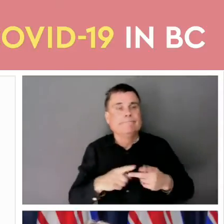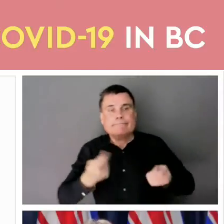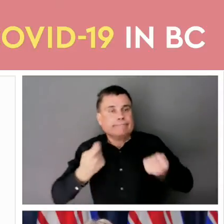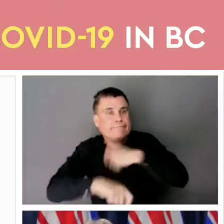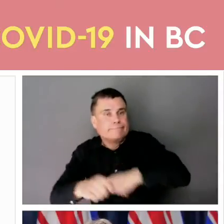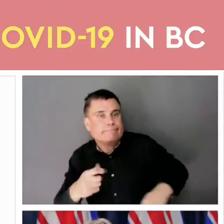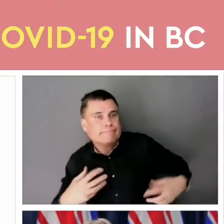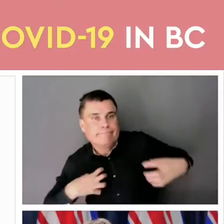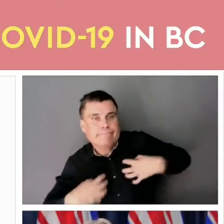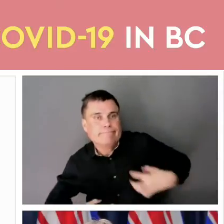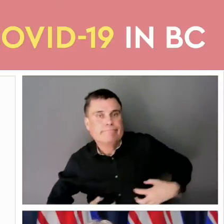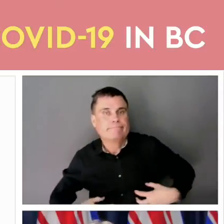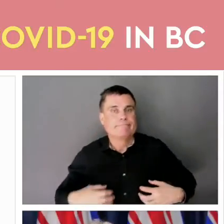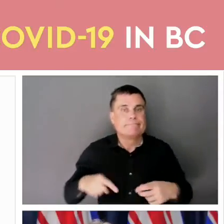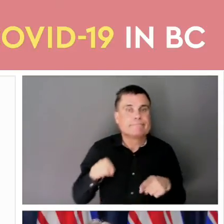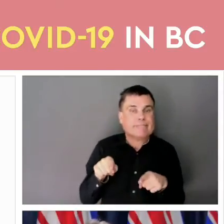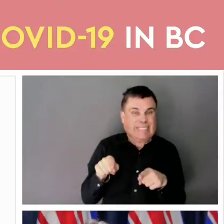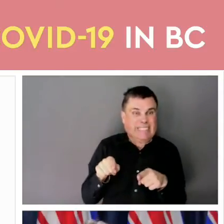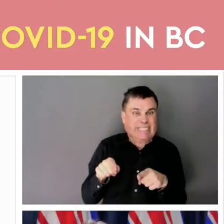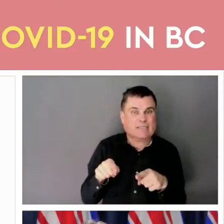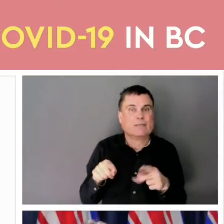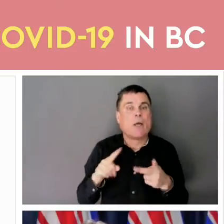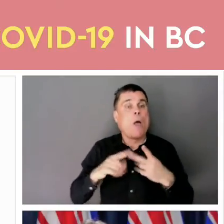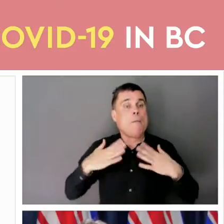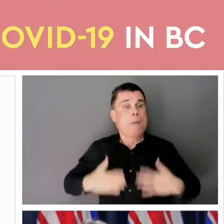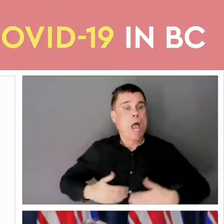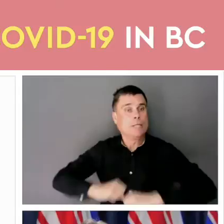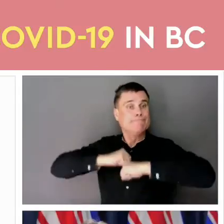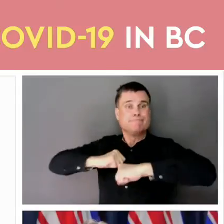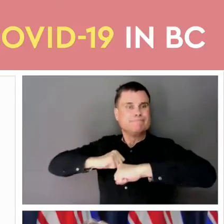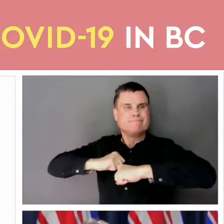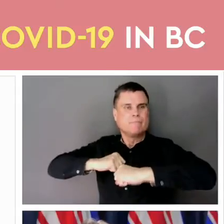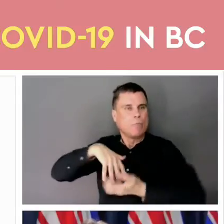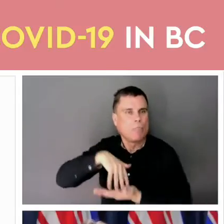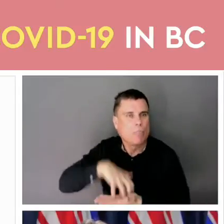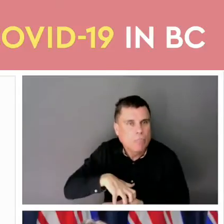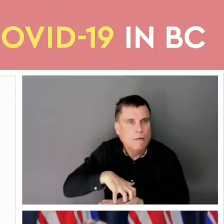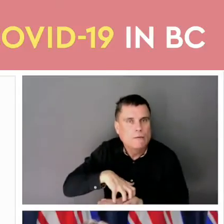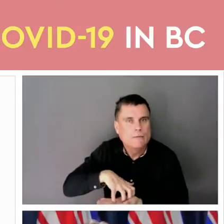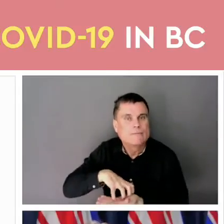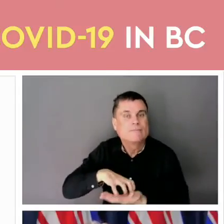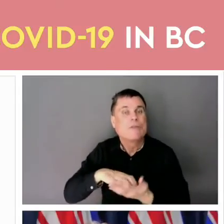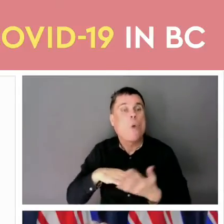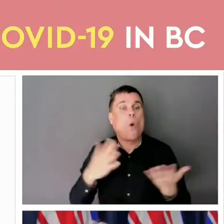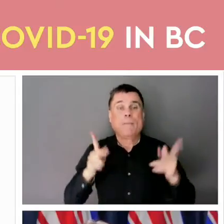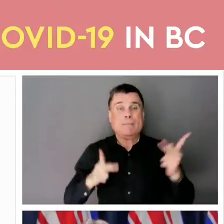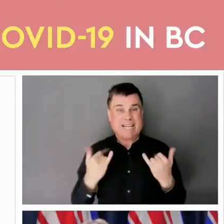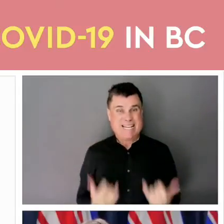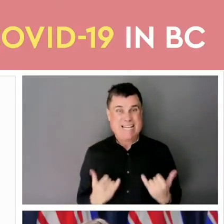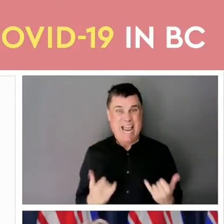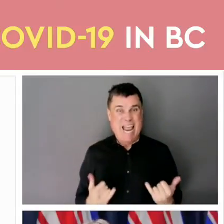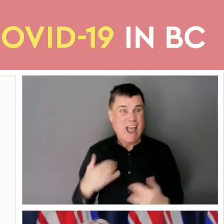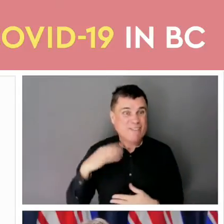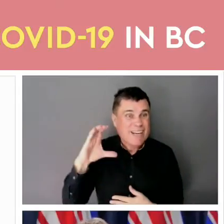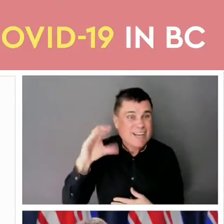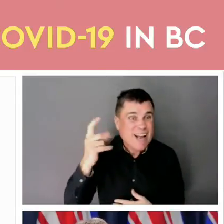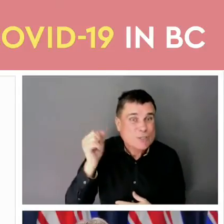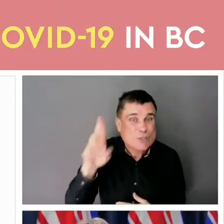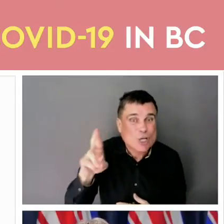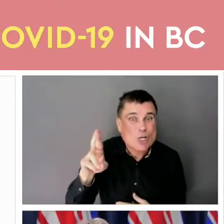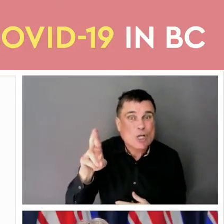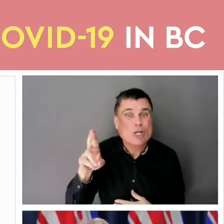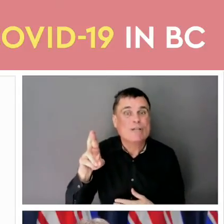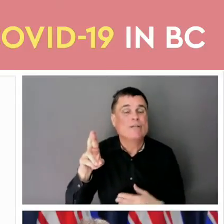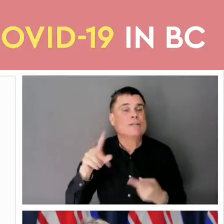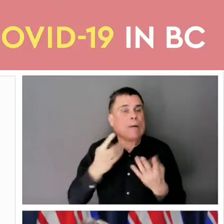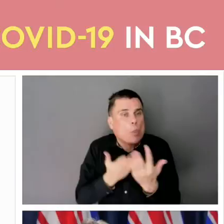medications, people with specific cancers who are undergoing active systemic chemotherapy, or for example, people